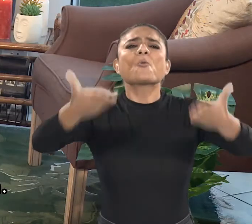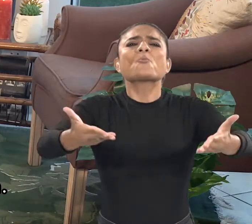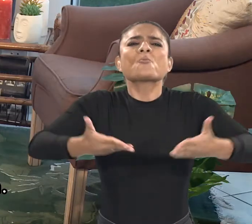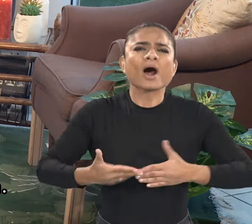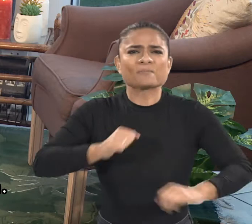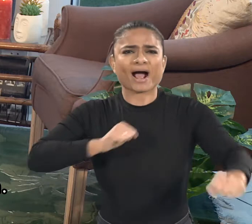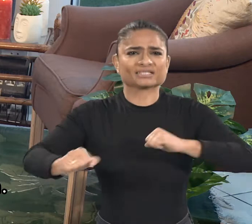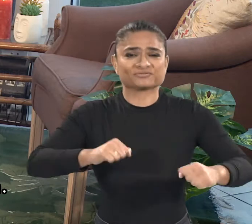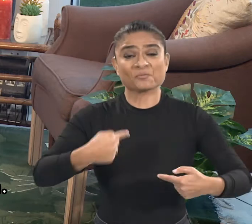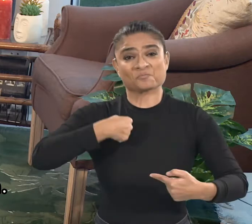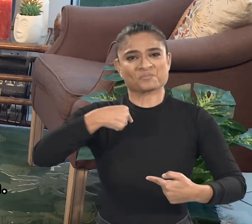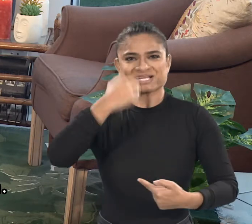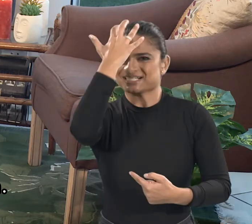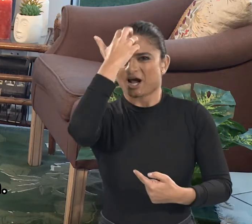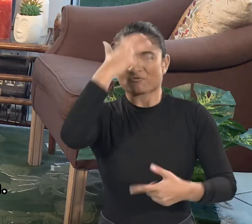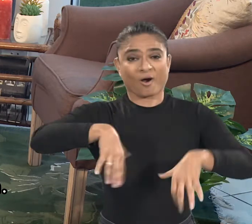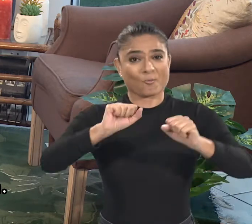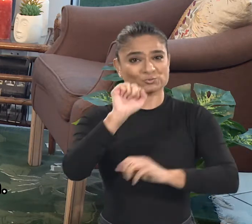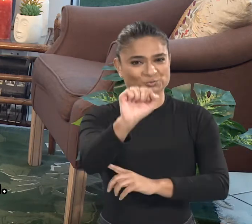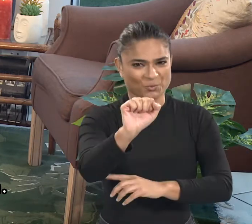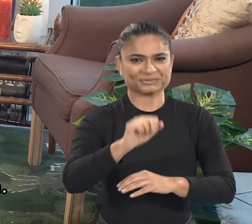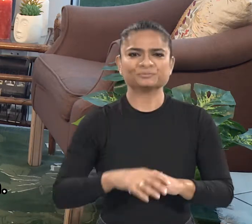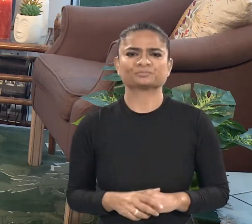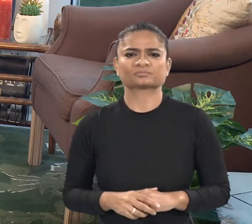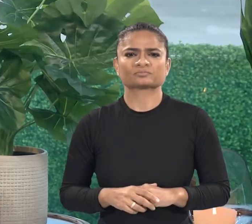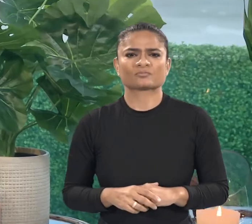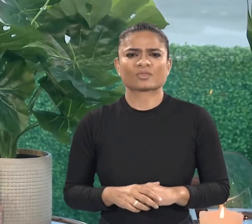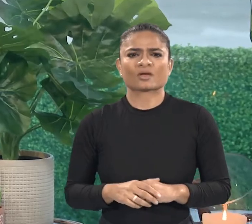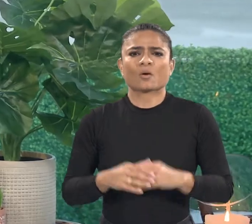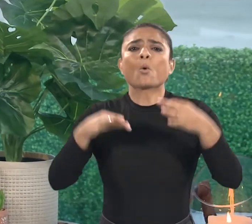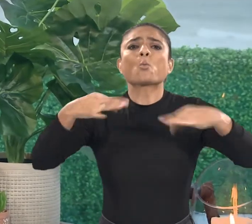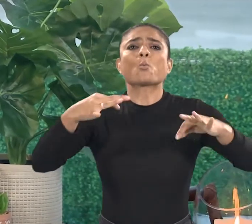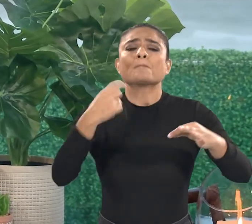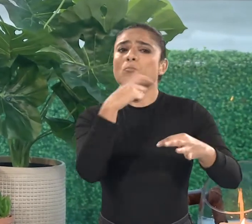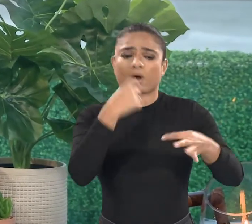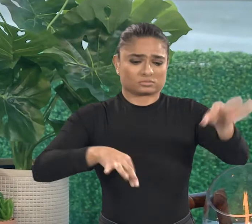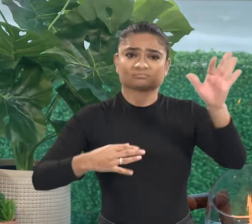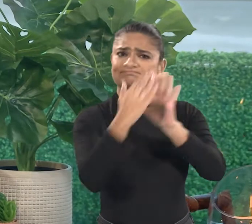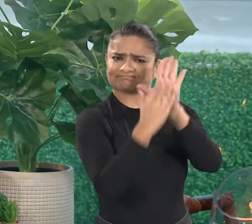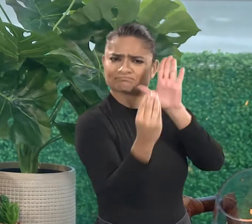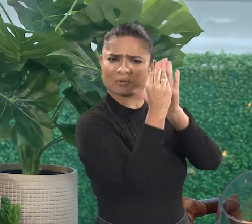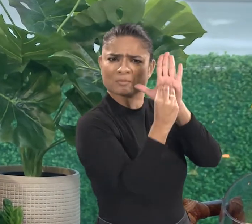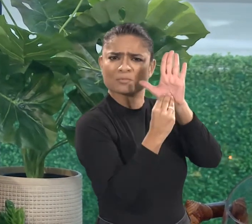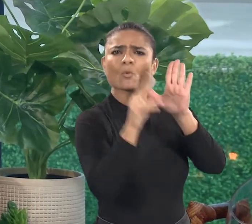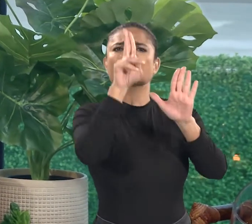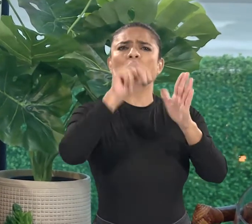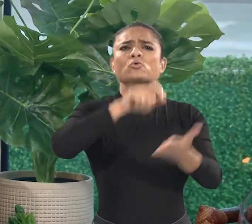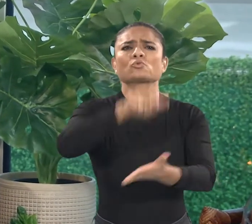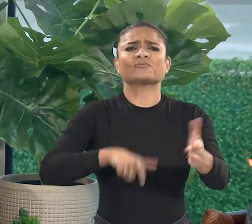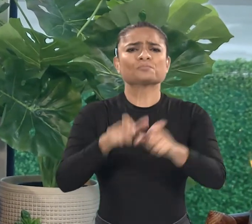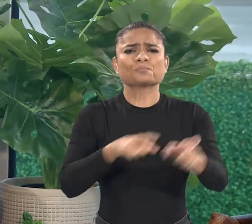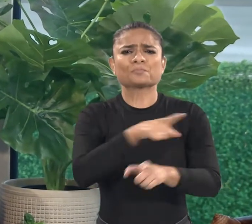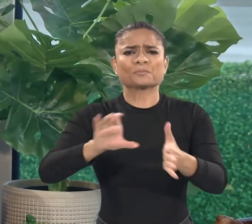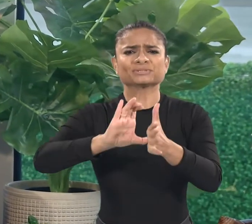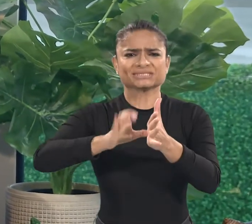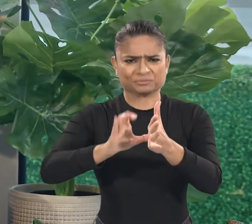Hello and welcome to Activated with me, your host, Taryn Tomlinson. The white paper on the rights of persons with